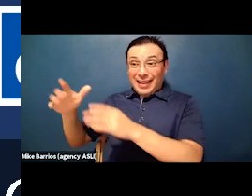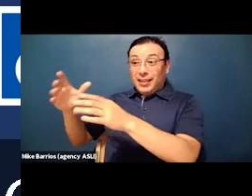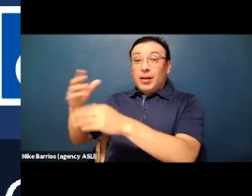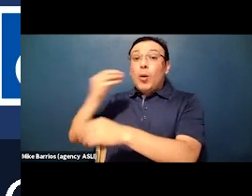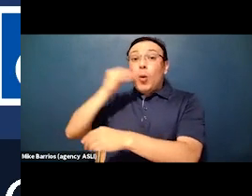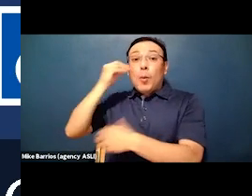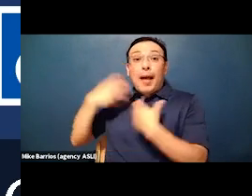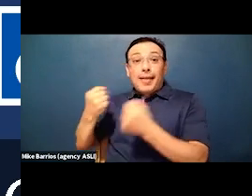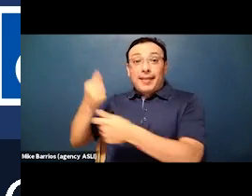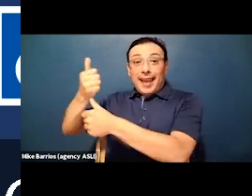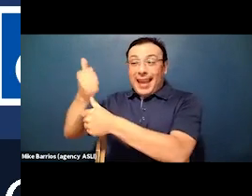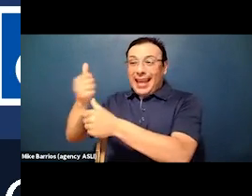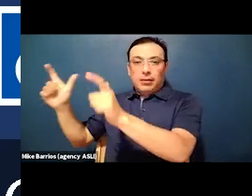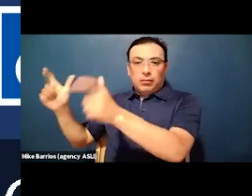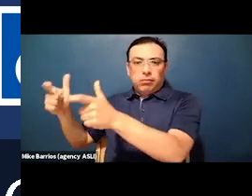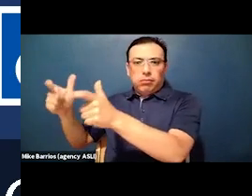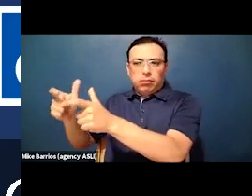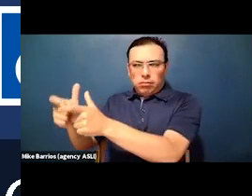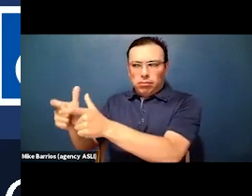getting sick, and thus they,